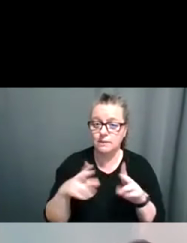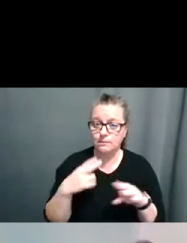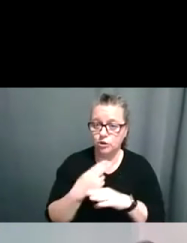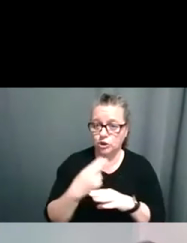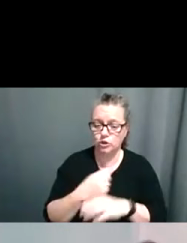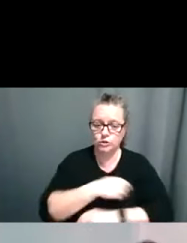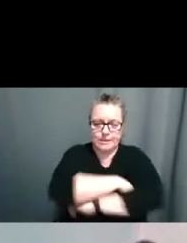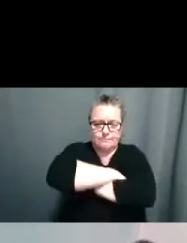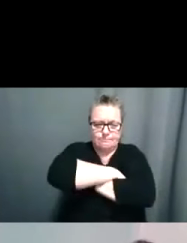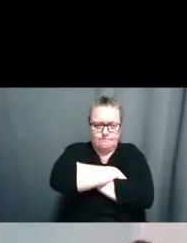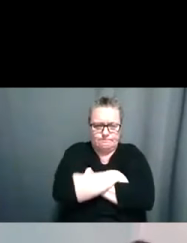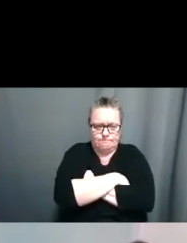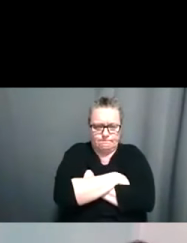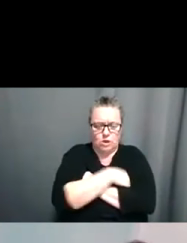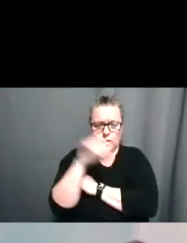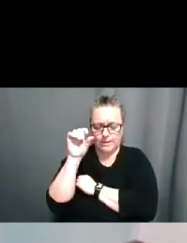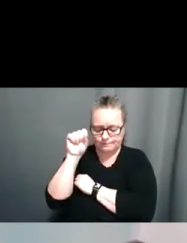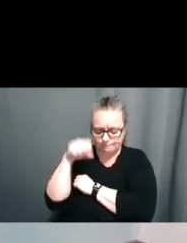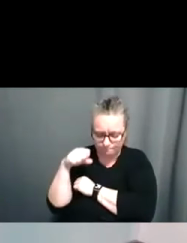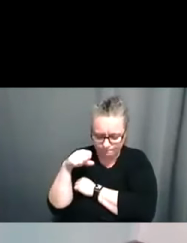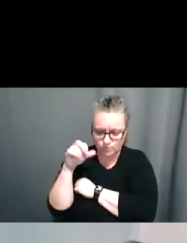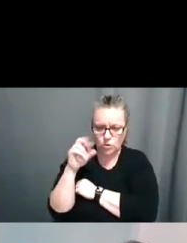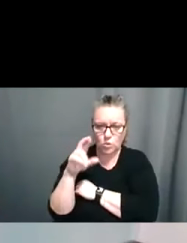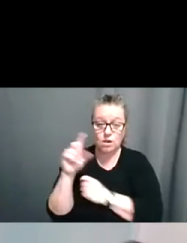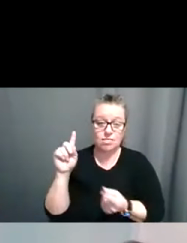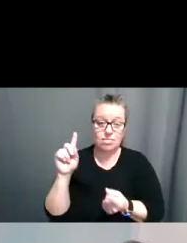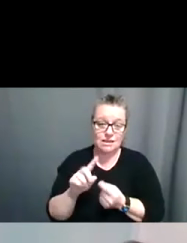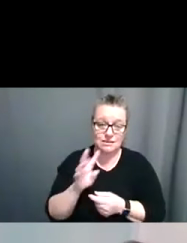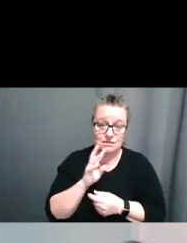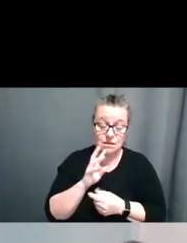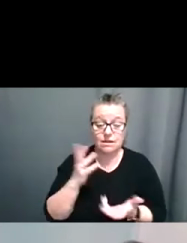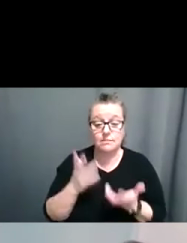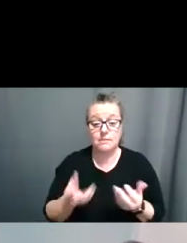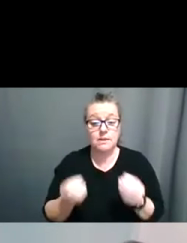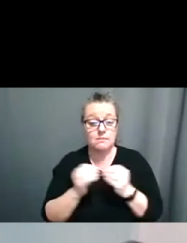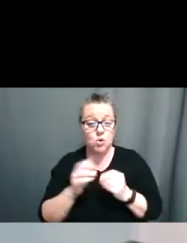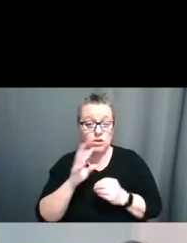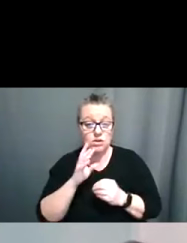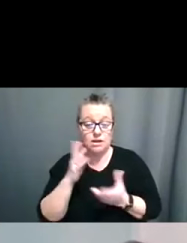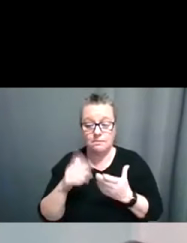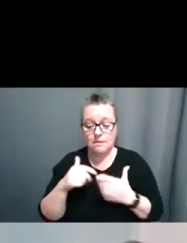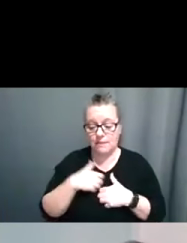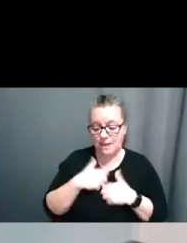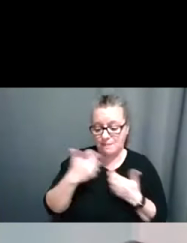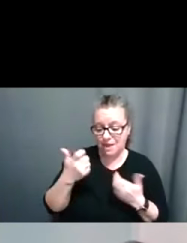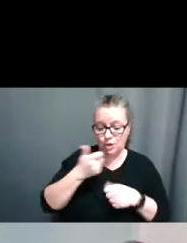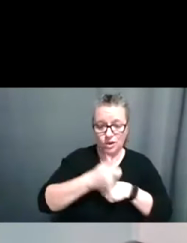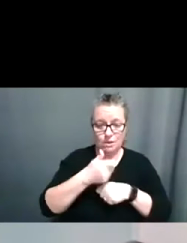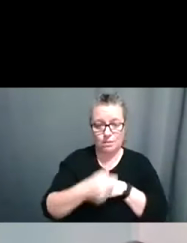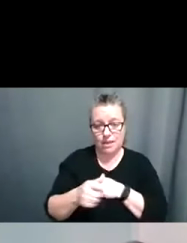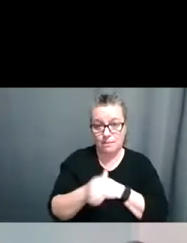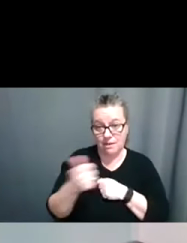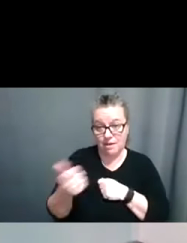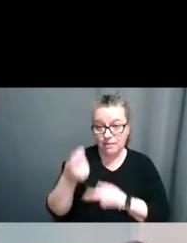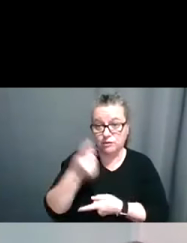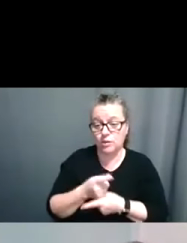folded arms? Are you seeing head down? Are you seeing less talking, maybe more talking? Maybe I'm angry, maybe I'm blaming others, right? It's